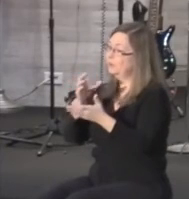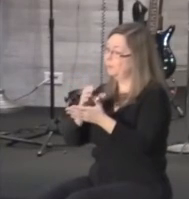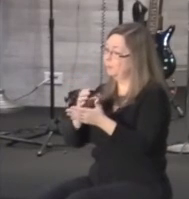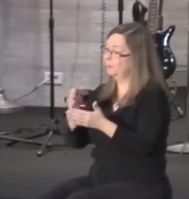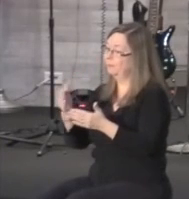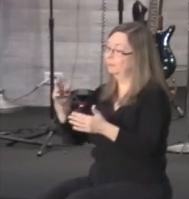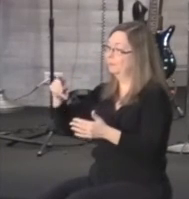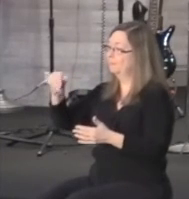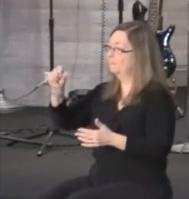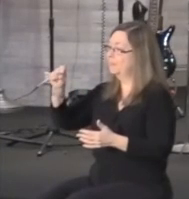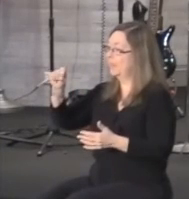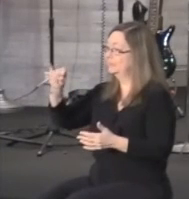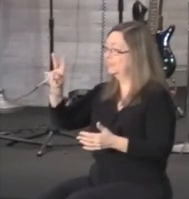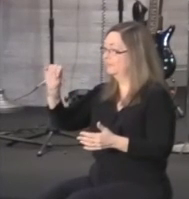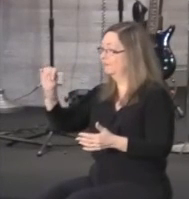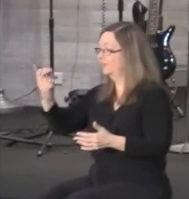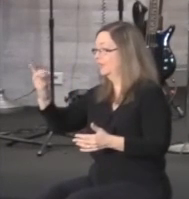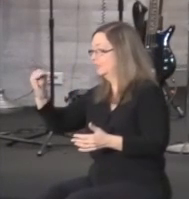indicative verb.